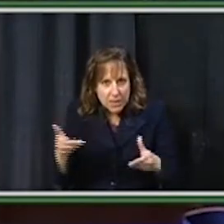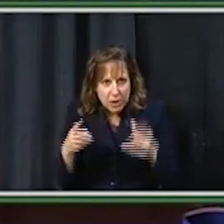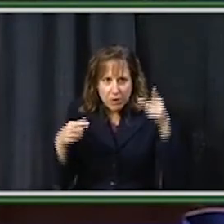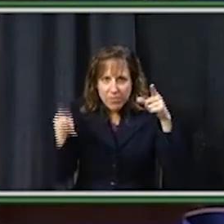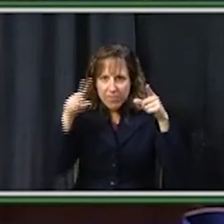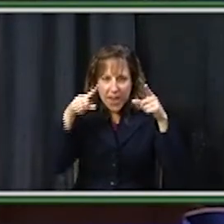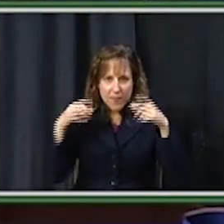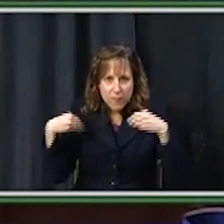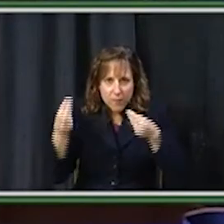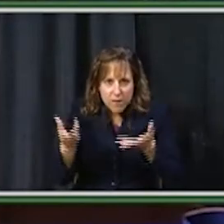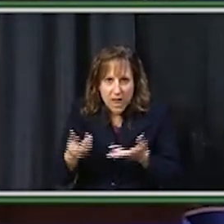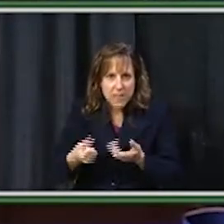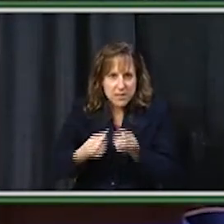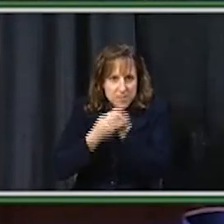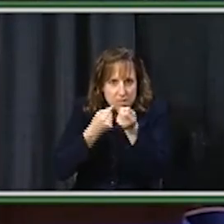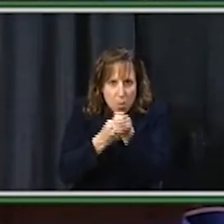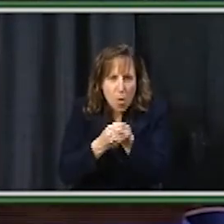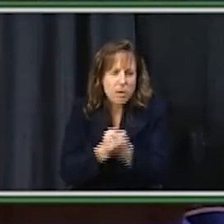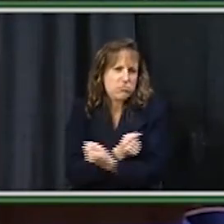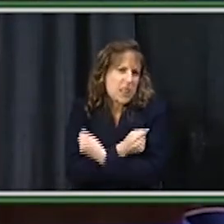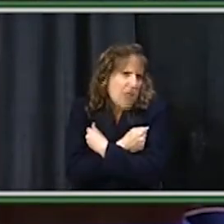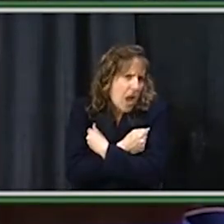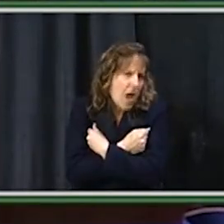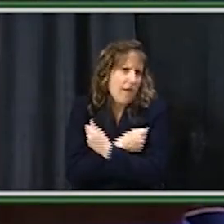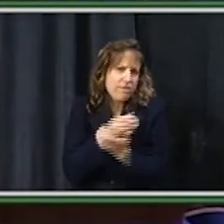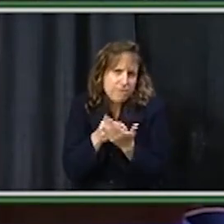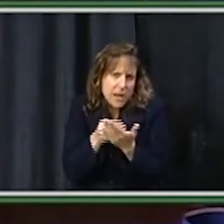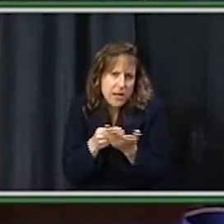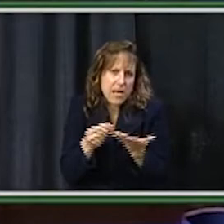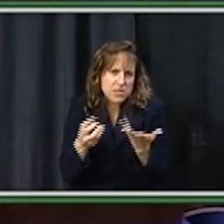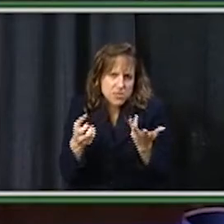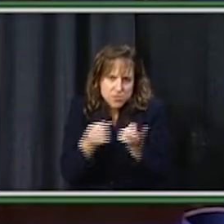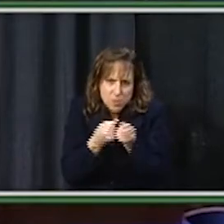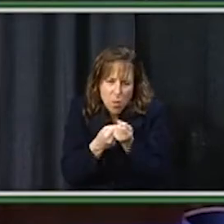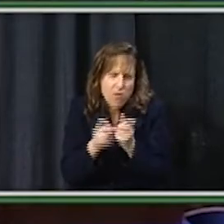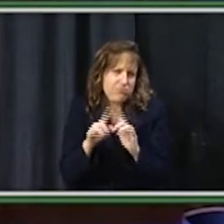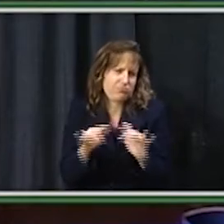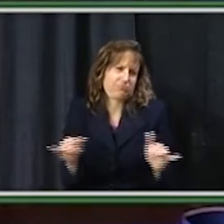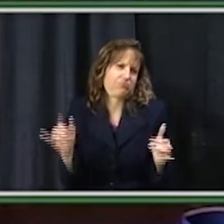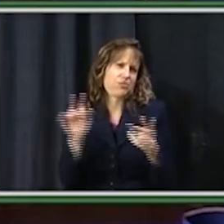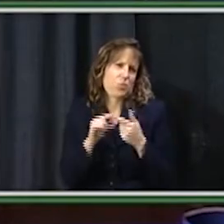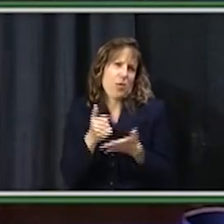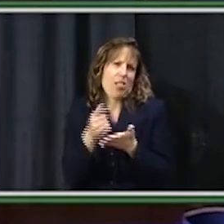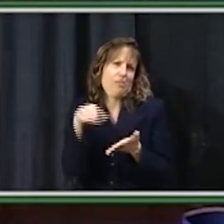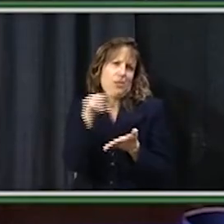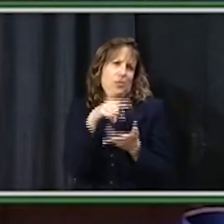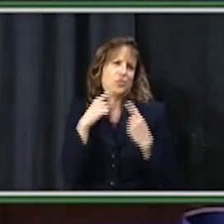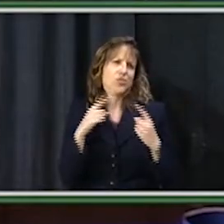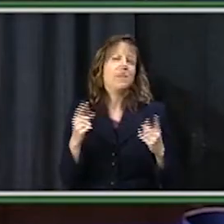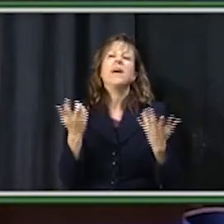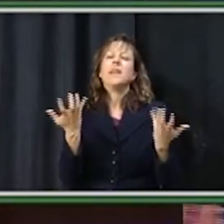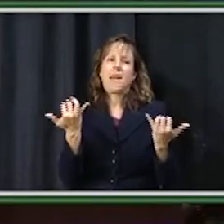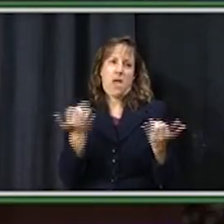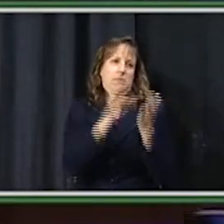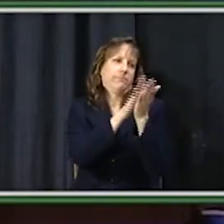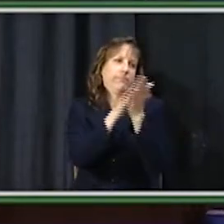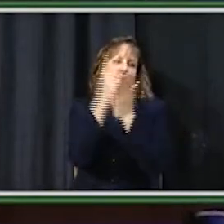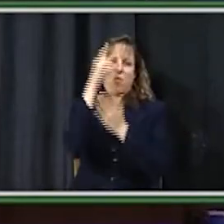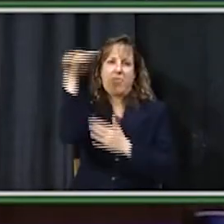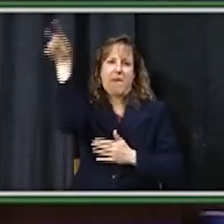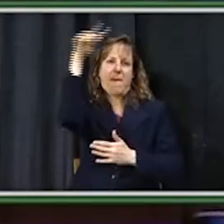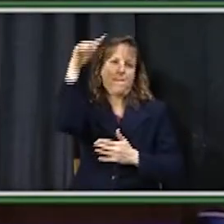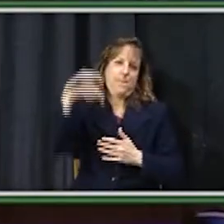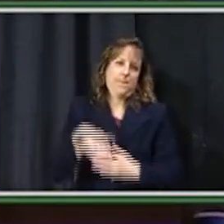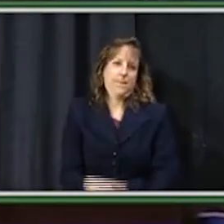and often financial resources to help you reach this amazing milestone. Let's give them a round of applause.